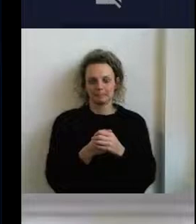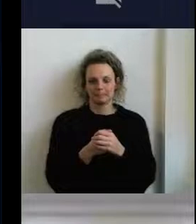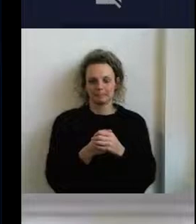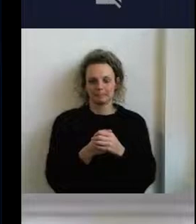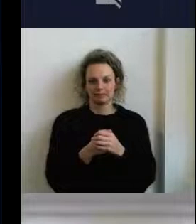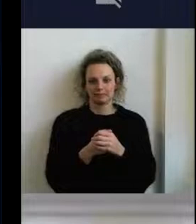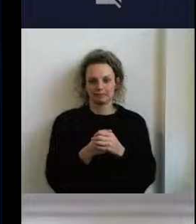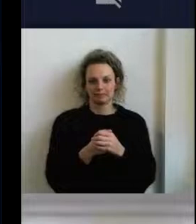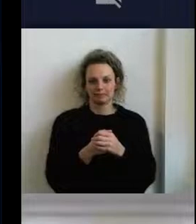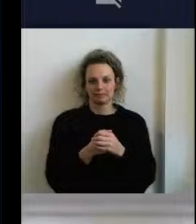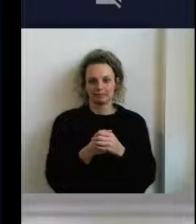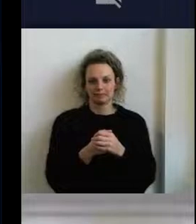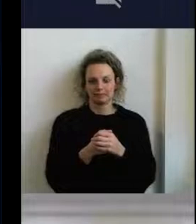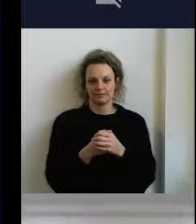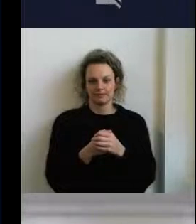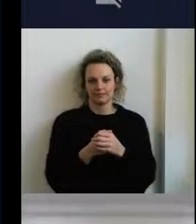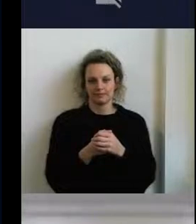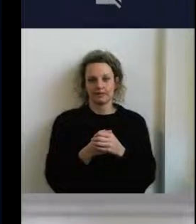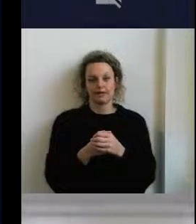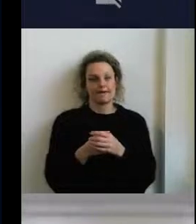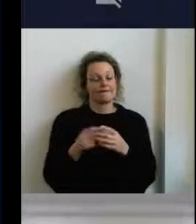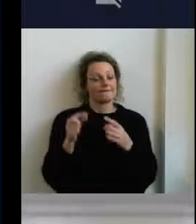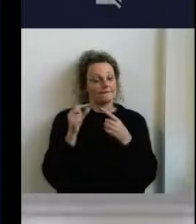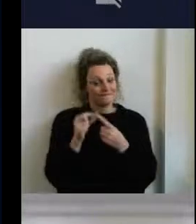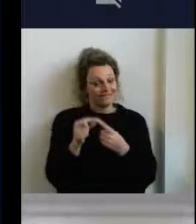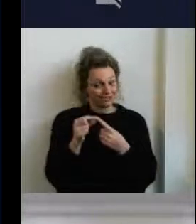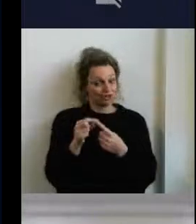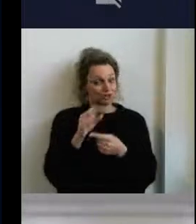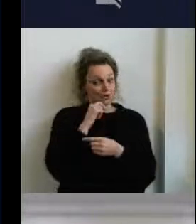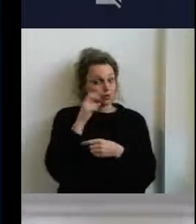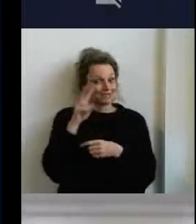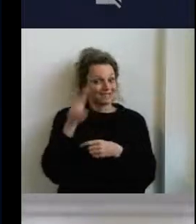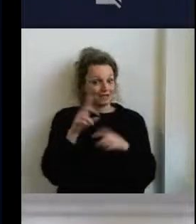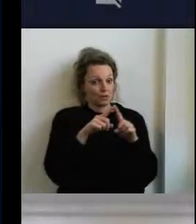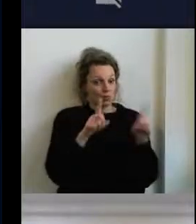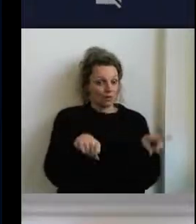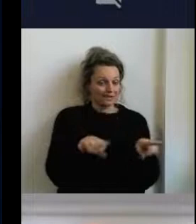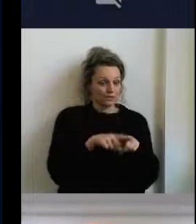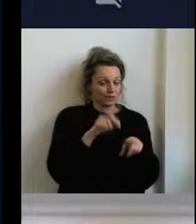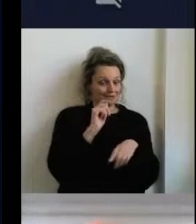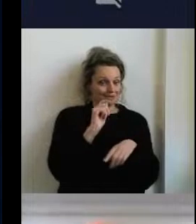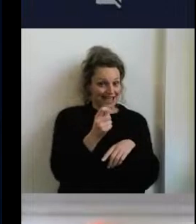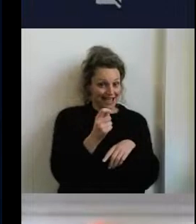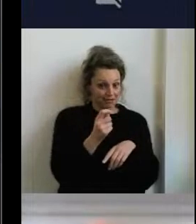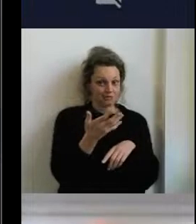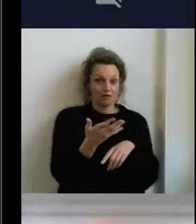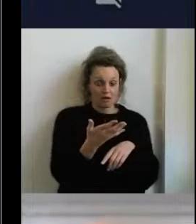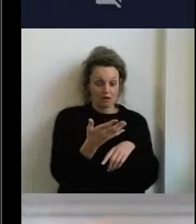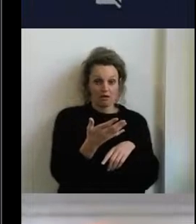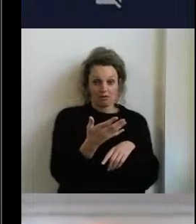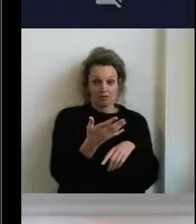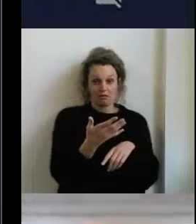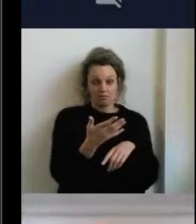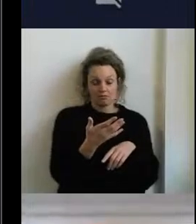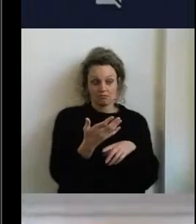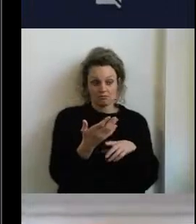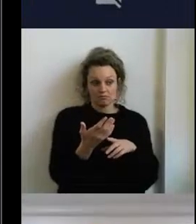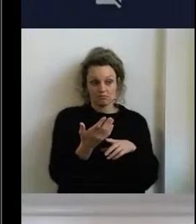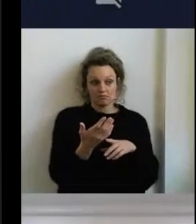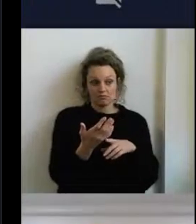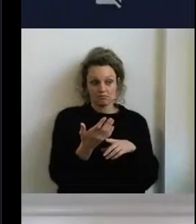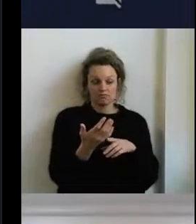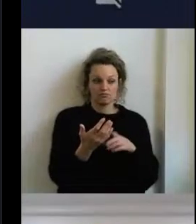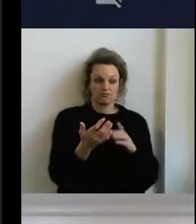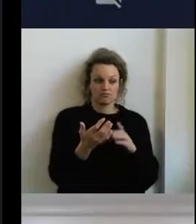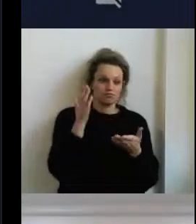it. The features that you'll find in Windows 10, at least the latest version of Windows 10, are essentially